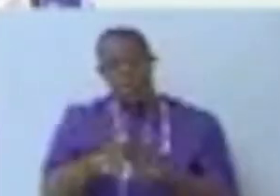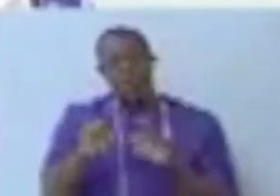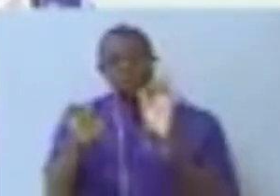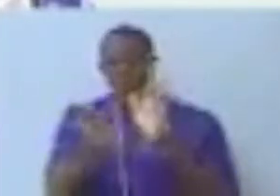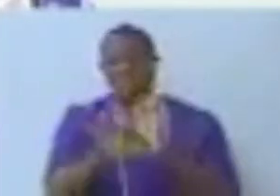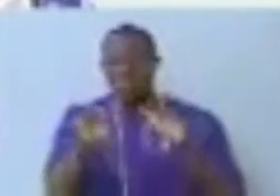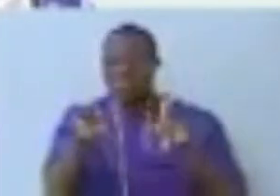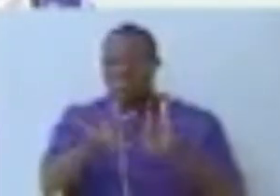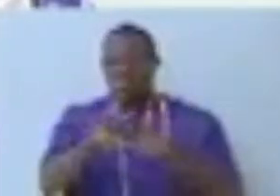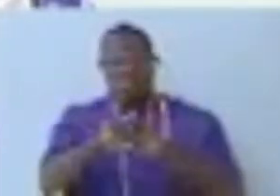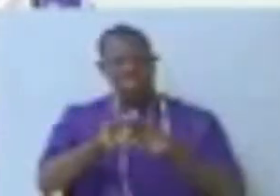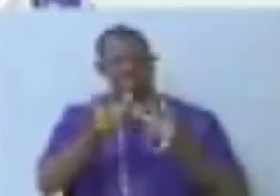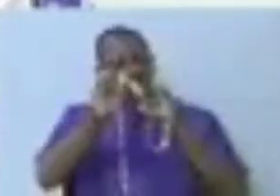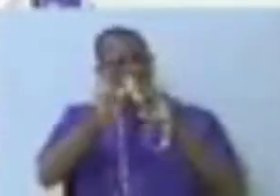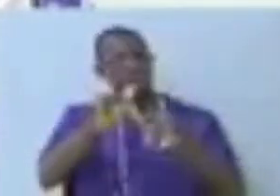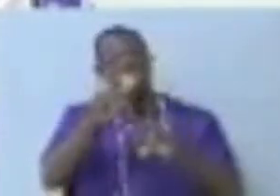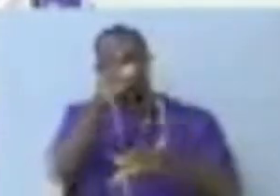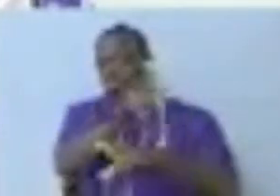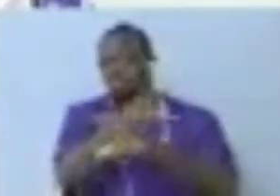I